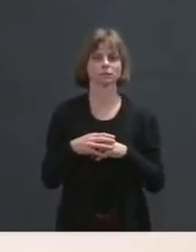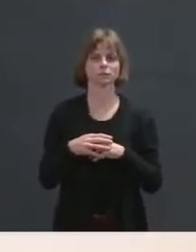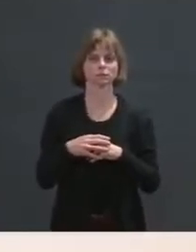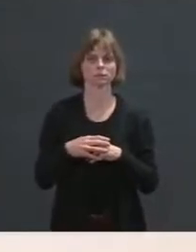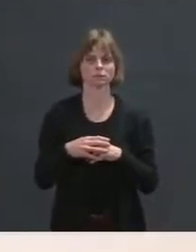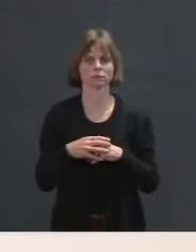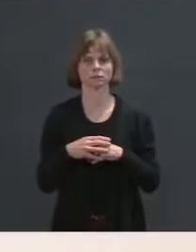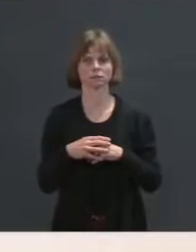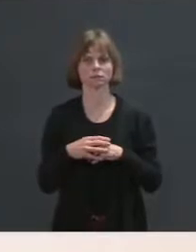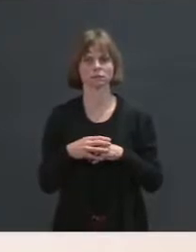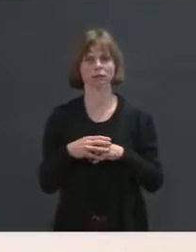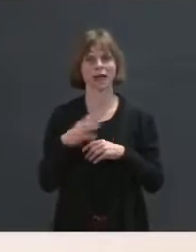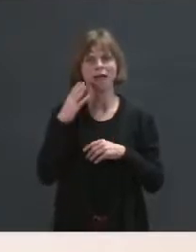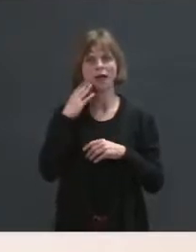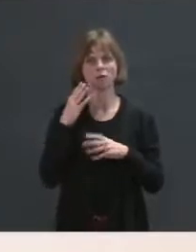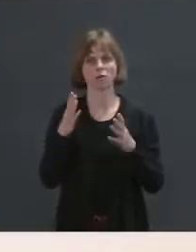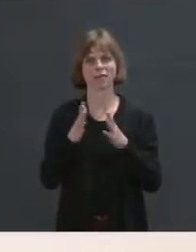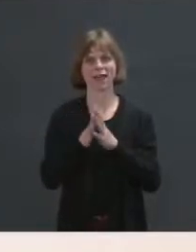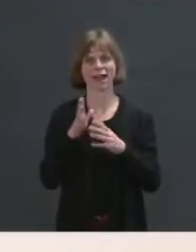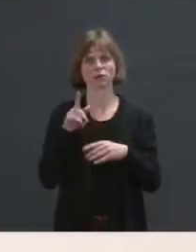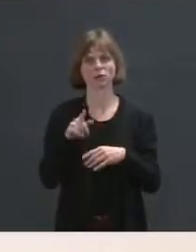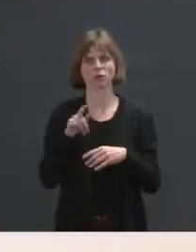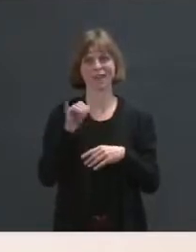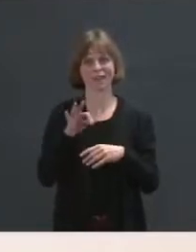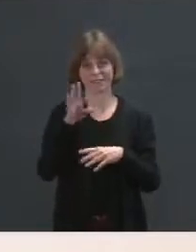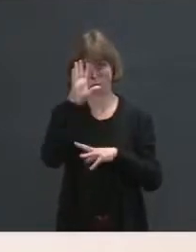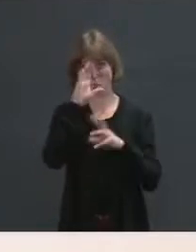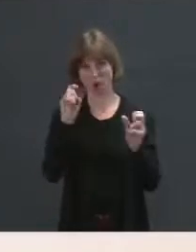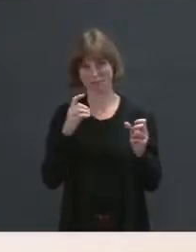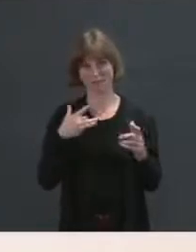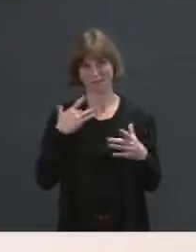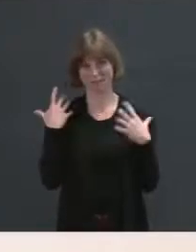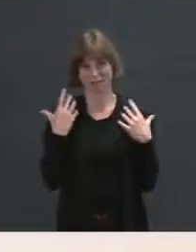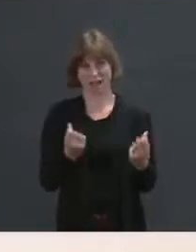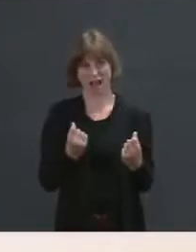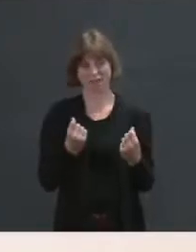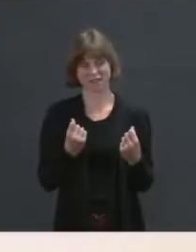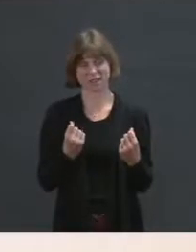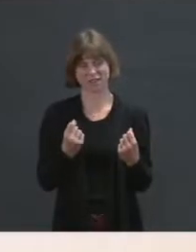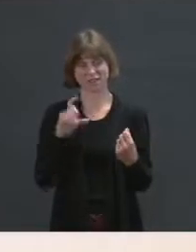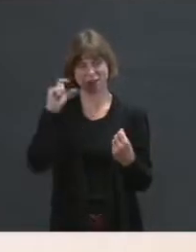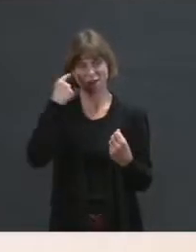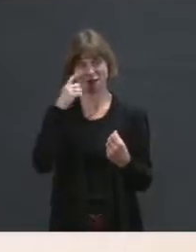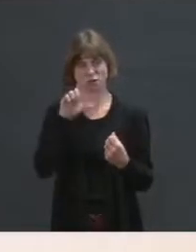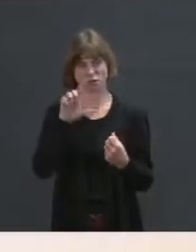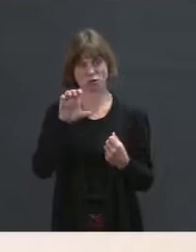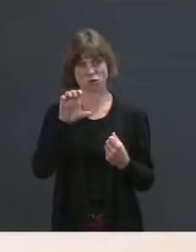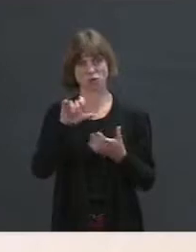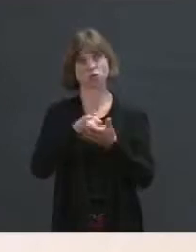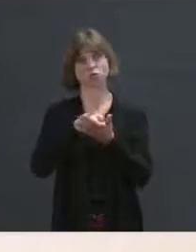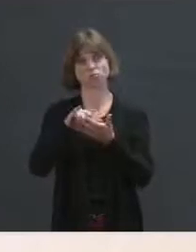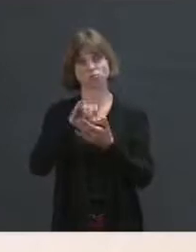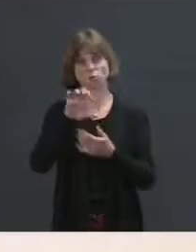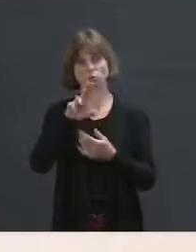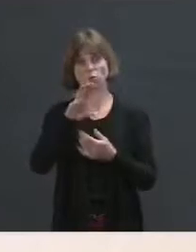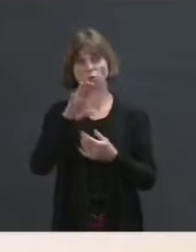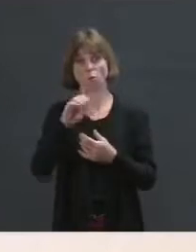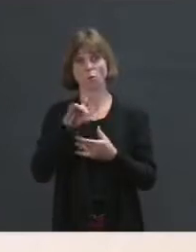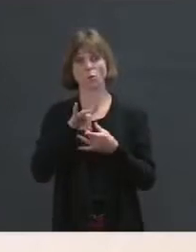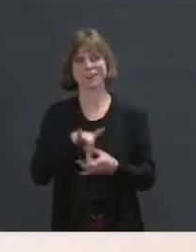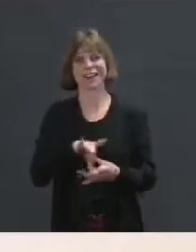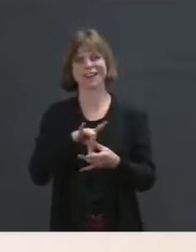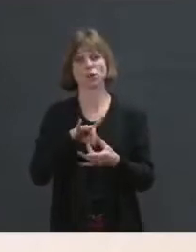I know you've been asked about whether the president has confidence in Governor Andrew Cuomo, given all the controversy surrounding the nursing home issues in New